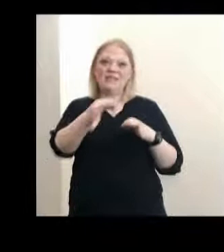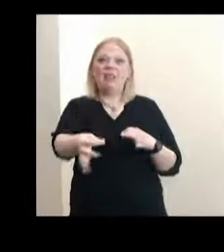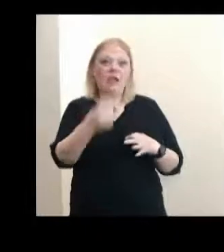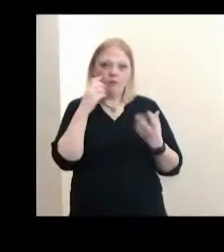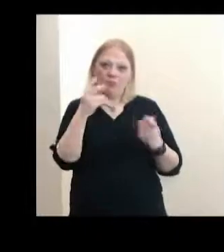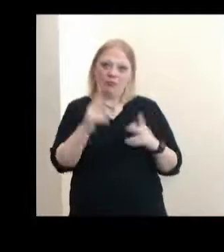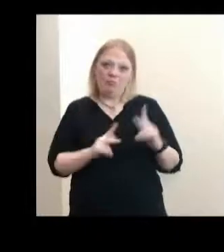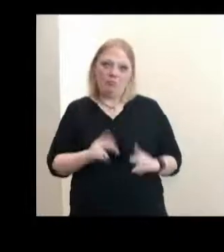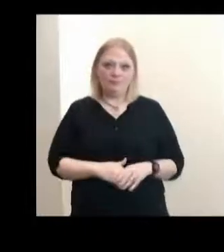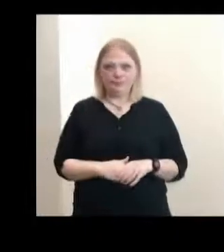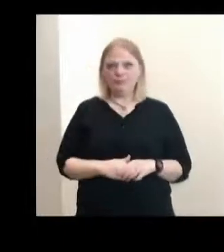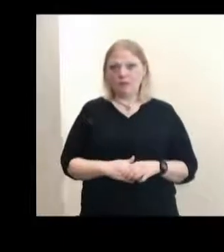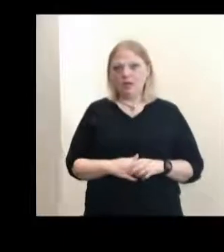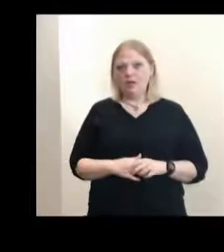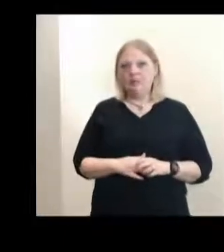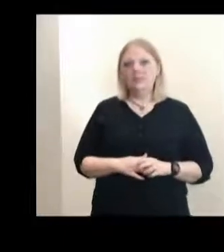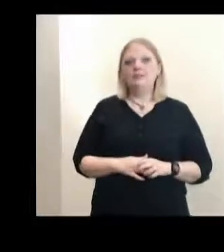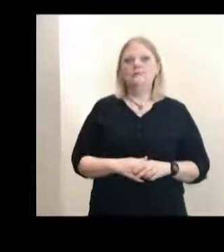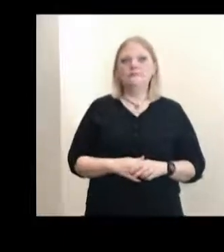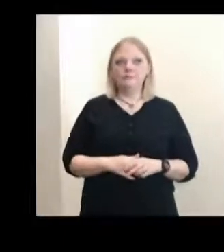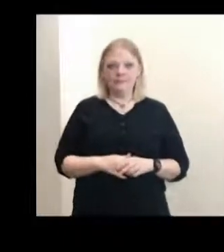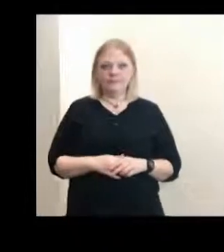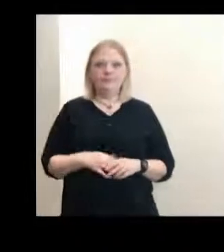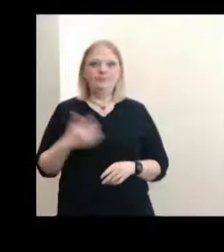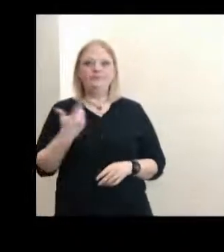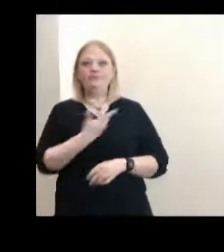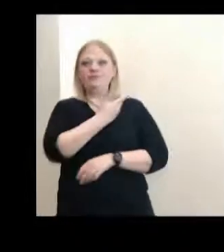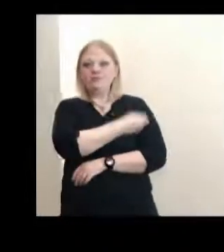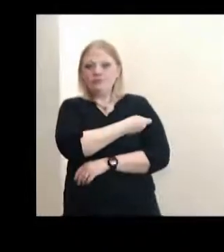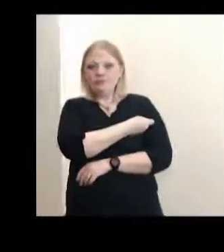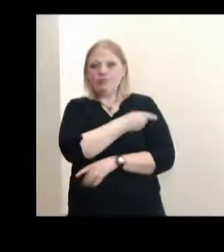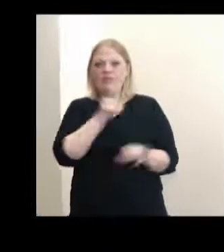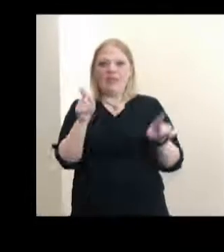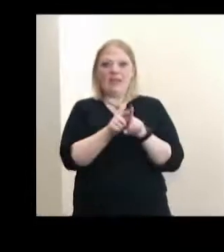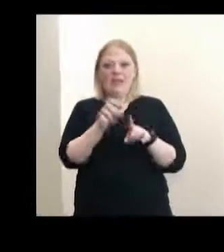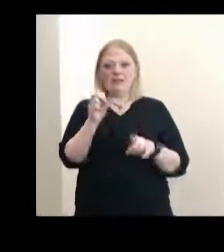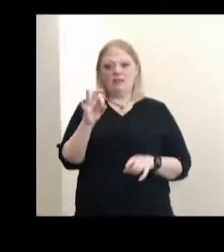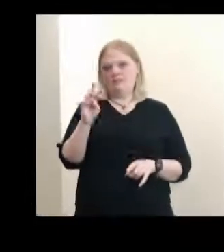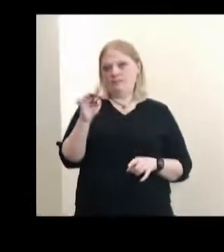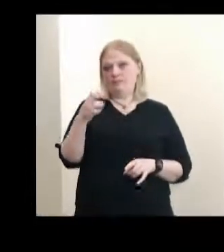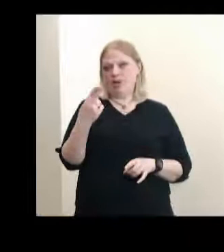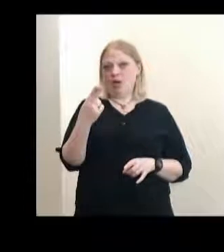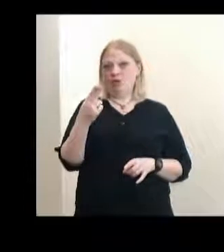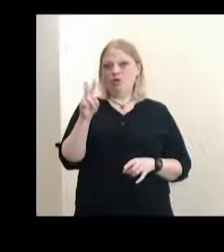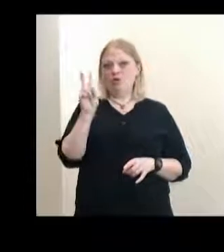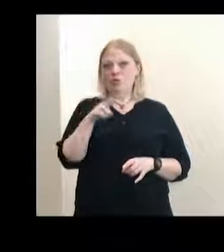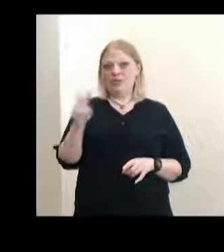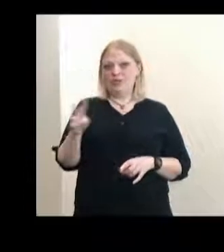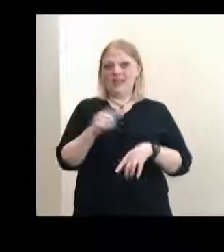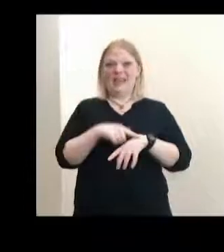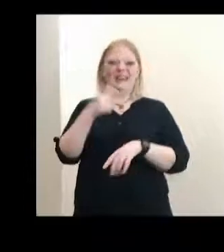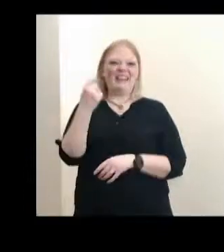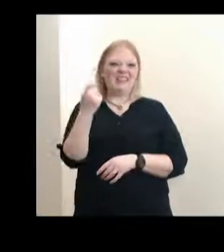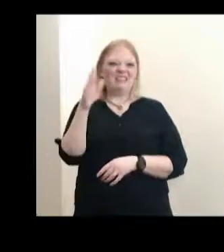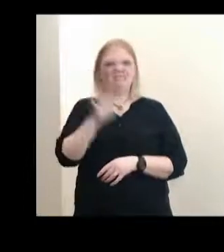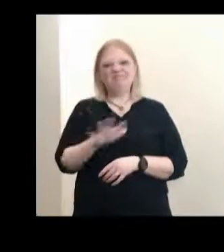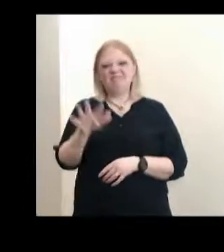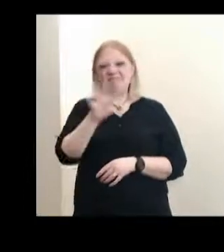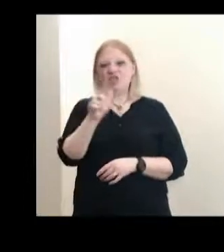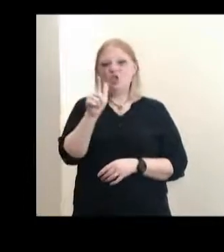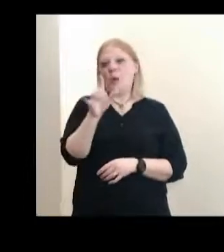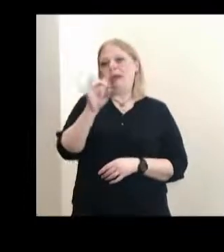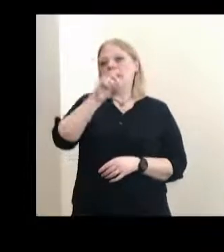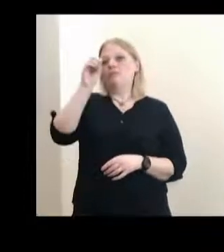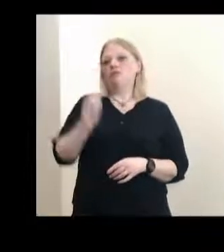of folks. Update on vaccinations. As of March 22nd at 11 o'clock, approximately